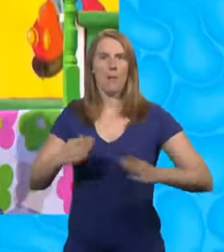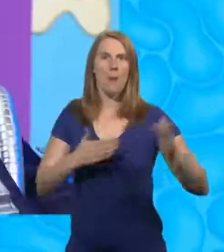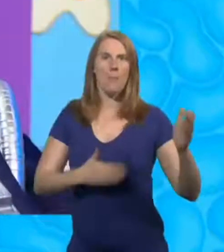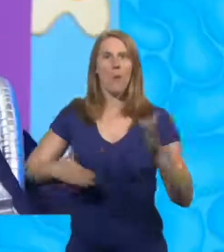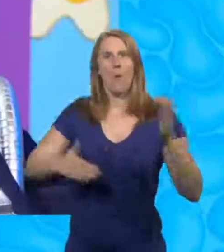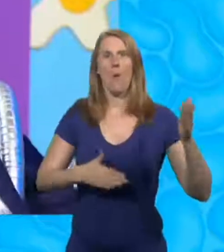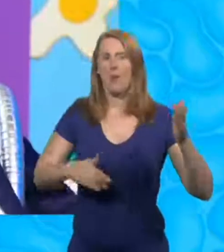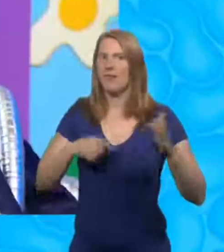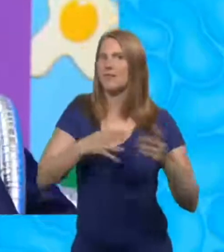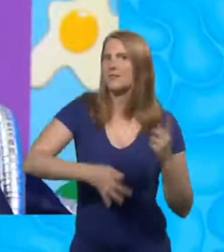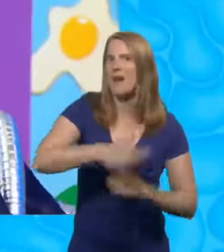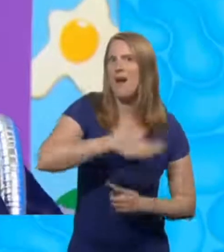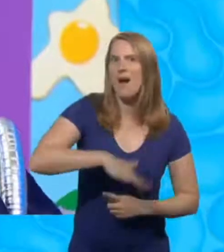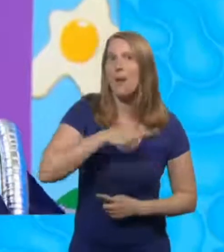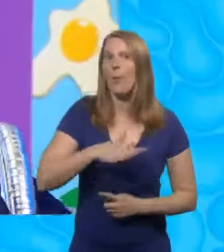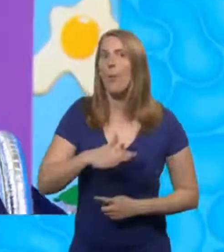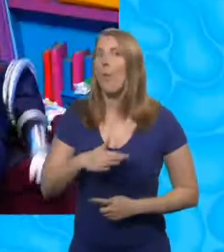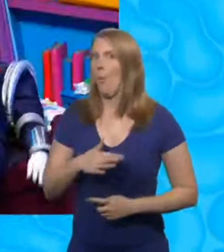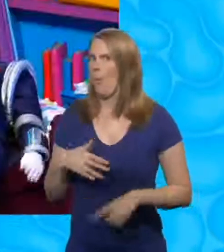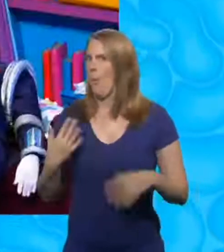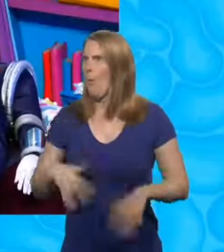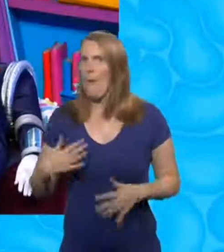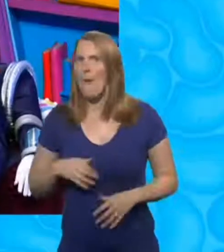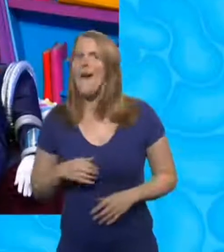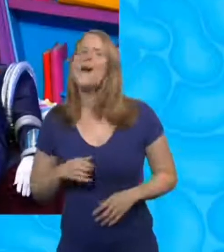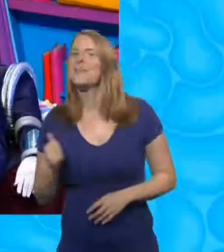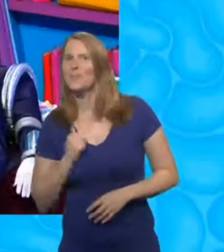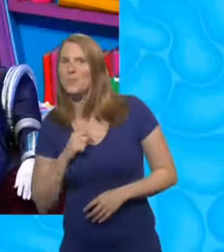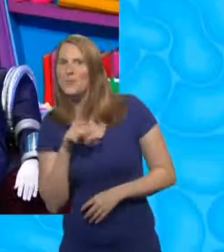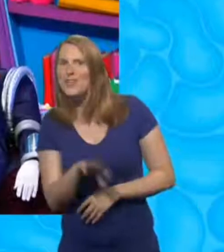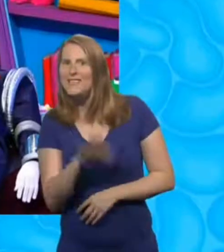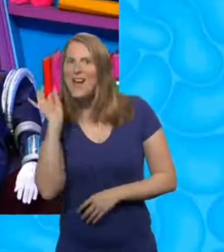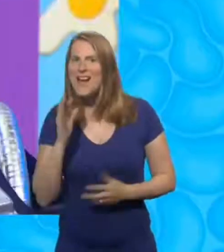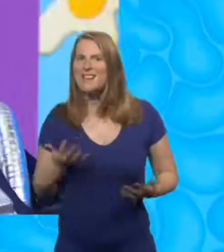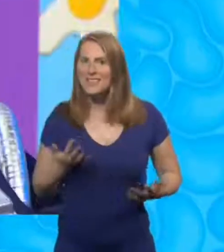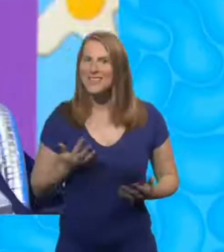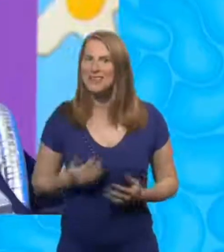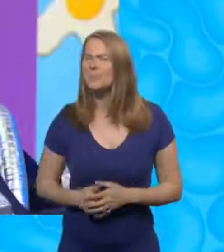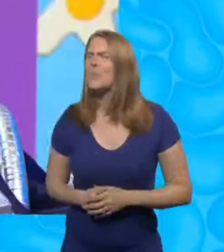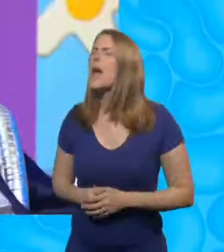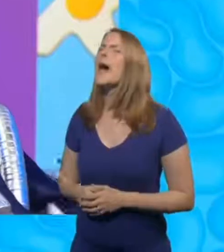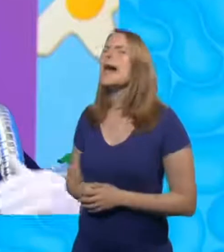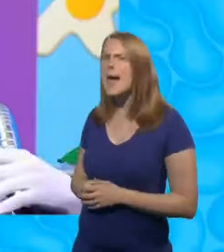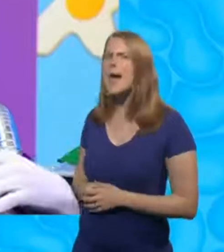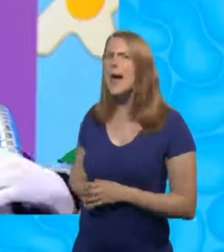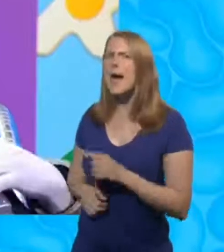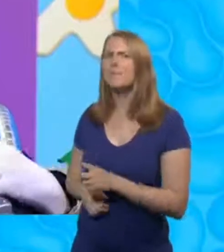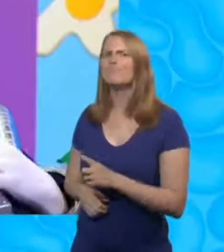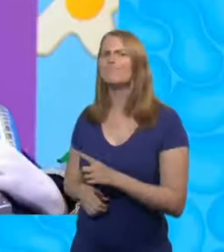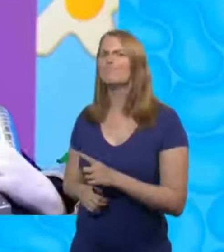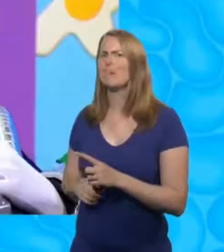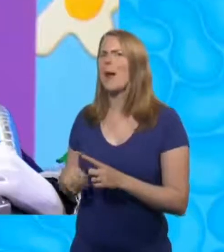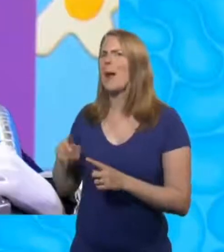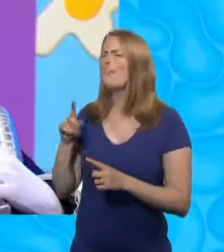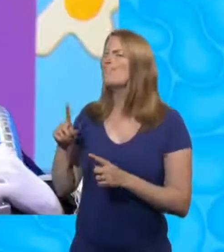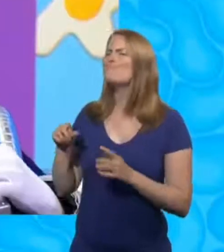Village Hall. Oh, wow! I presume that you're invited, Robert. Yes. Well, you see, the